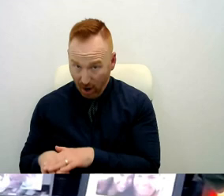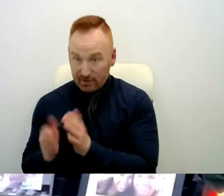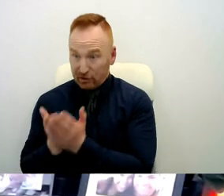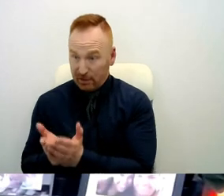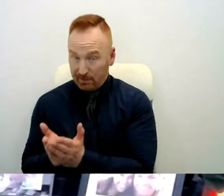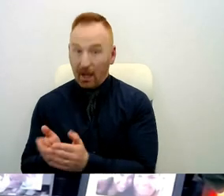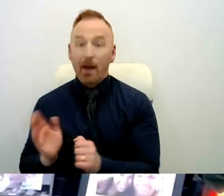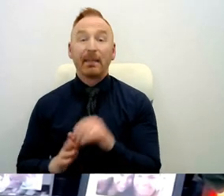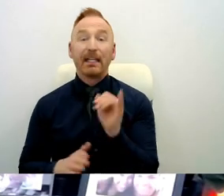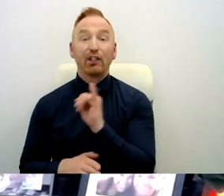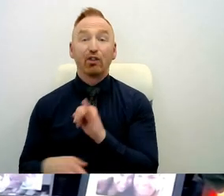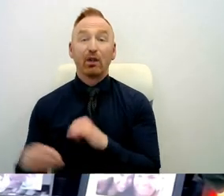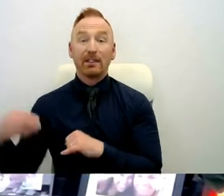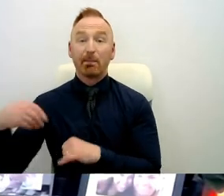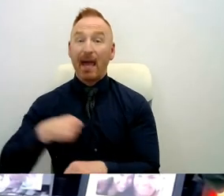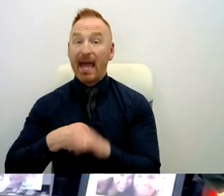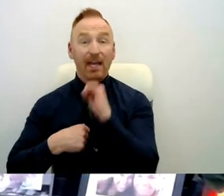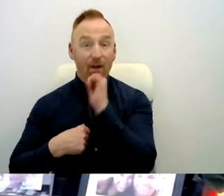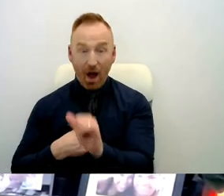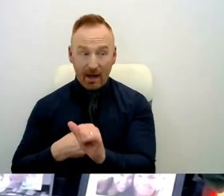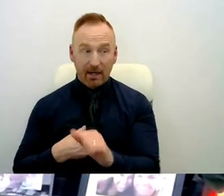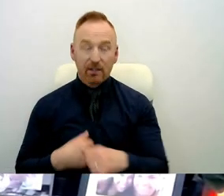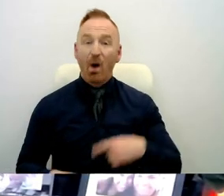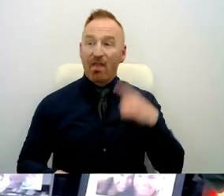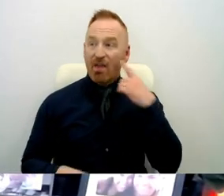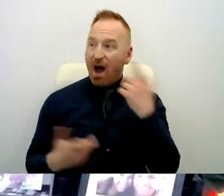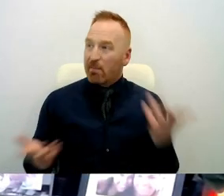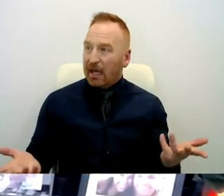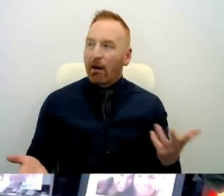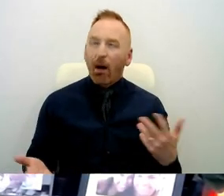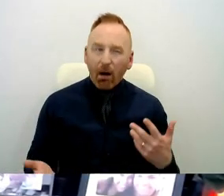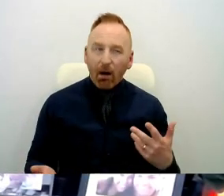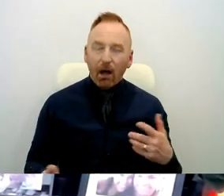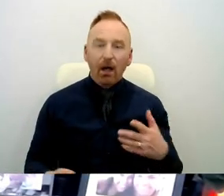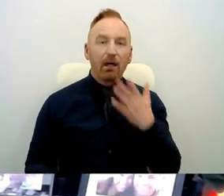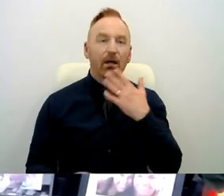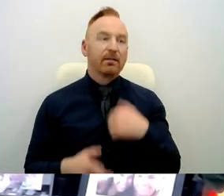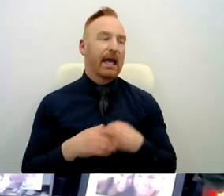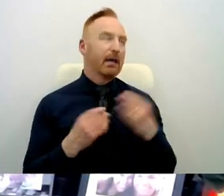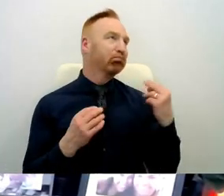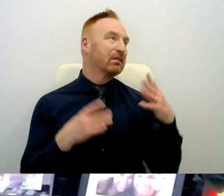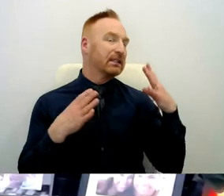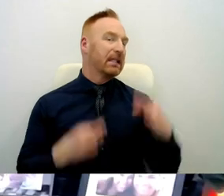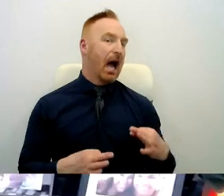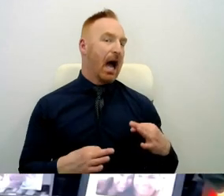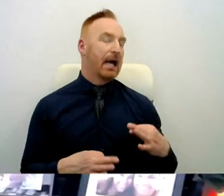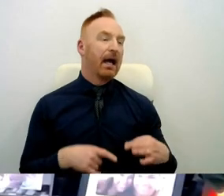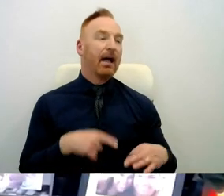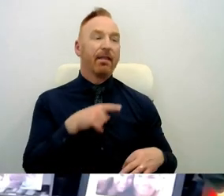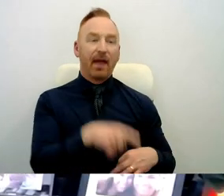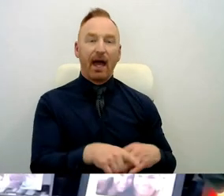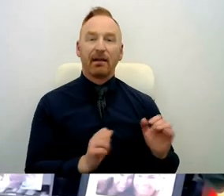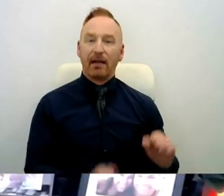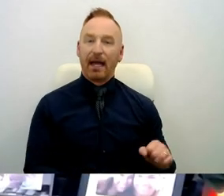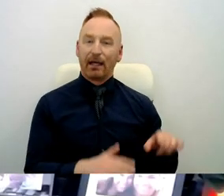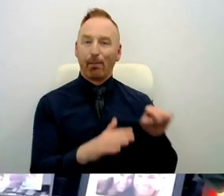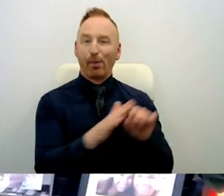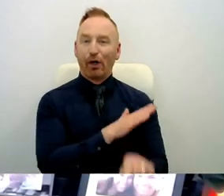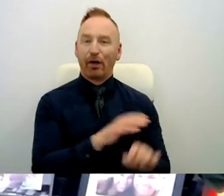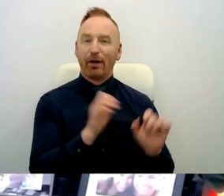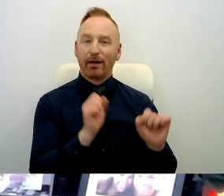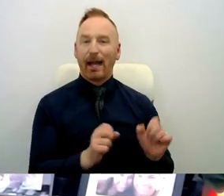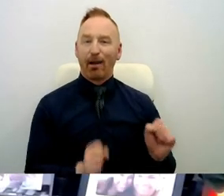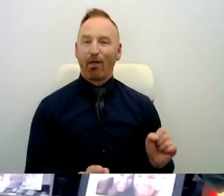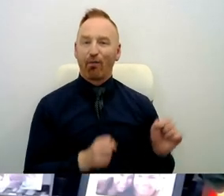of the human cargo. So rather than lose some without compensation, the decision was made to try to recover the losses by way of murder